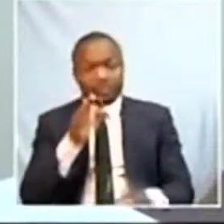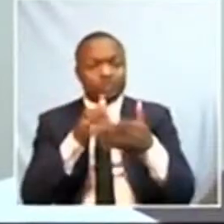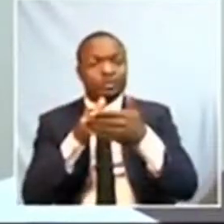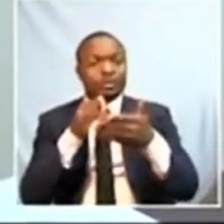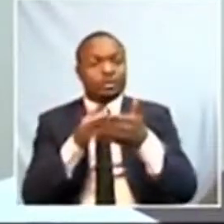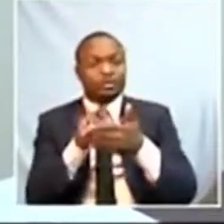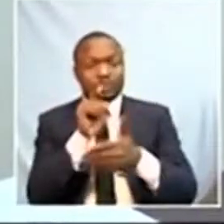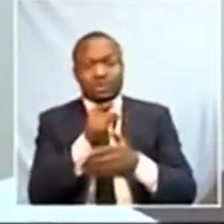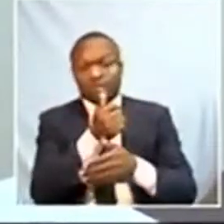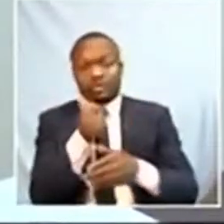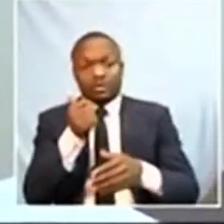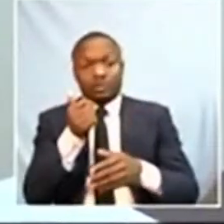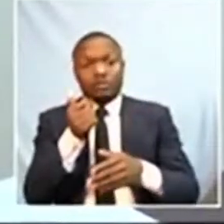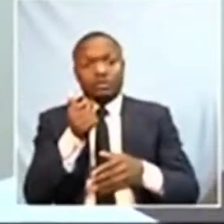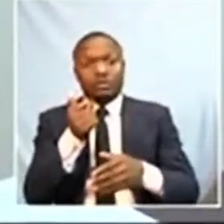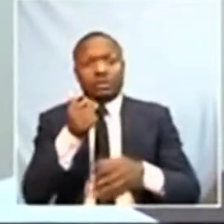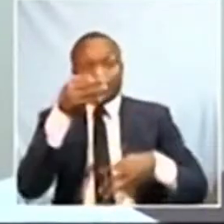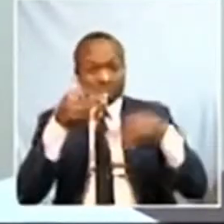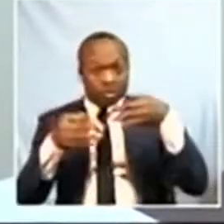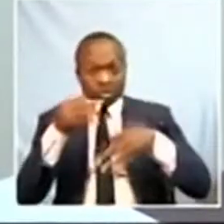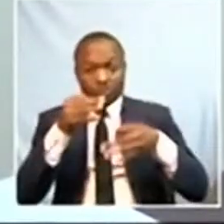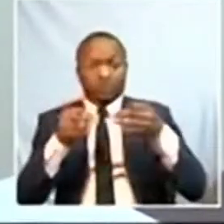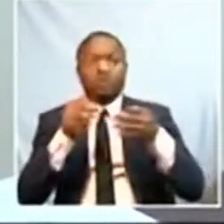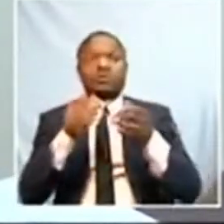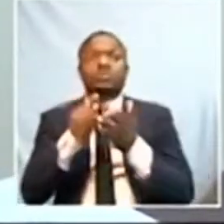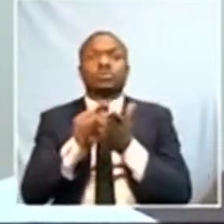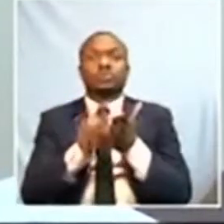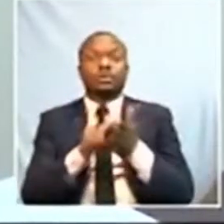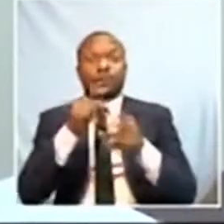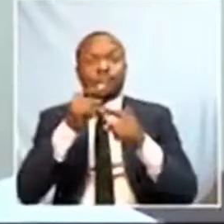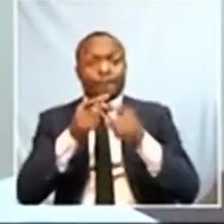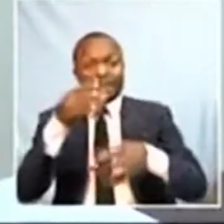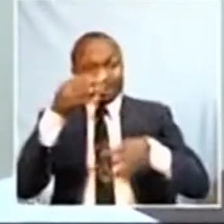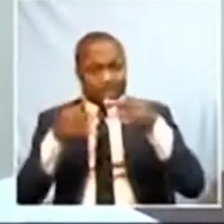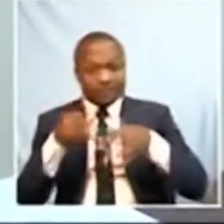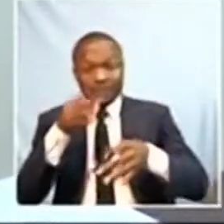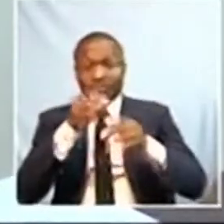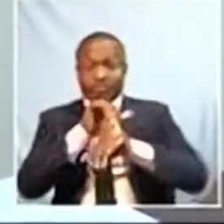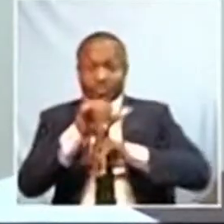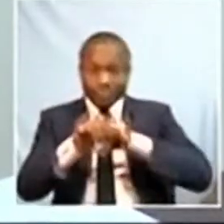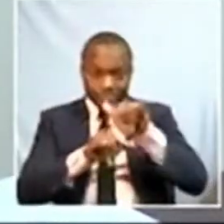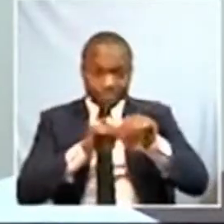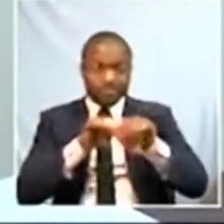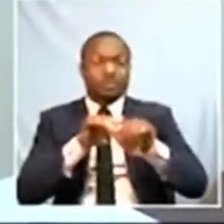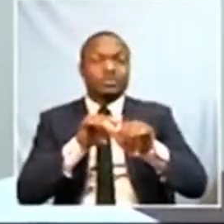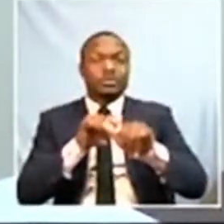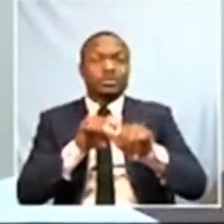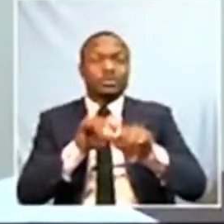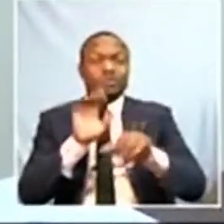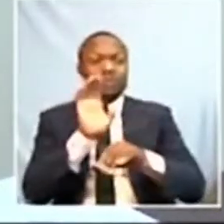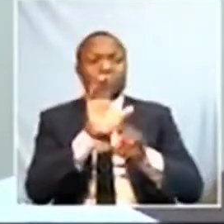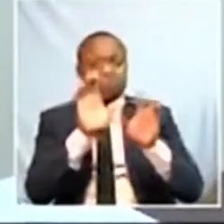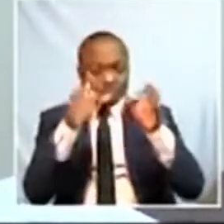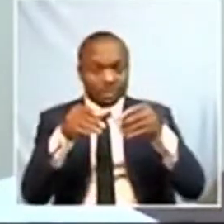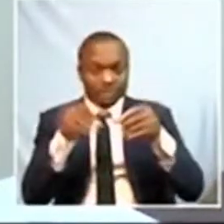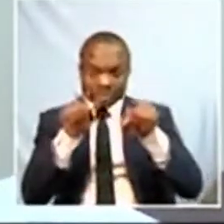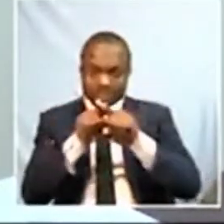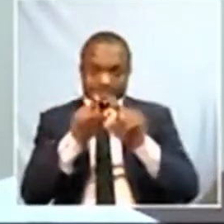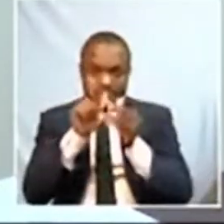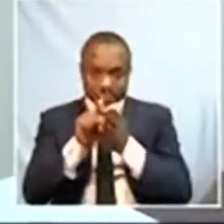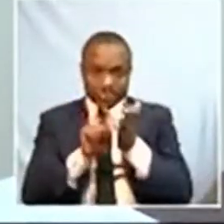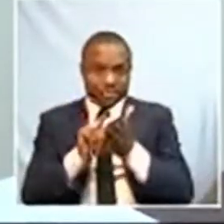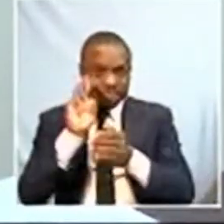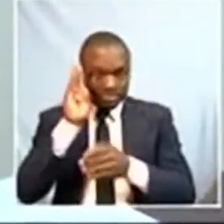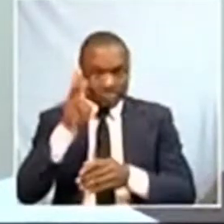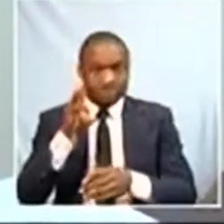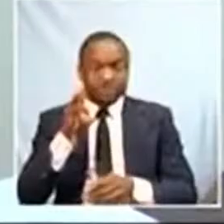law. However, Council Secretary, if you choose to misinform, mislead your committee, the same Cap 12